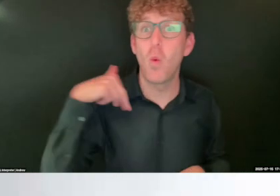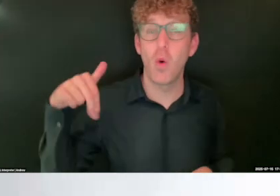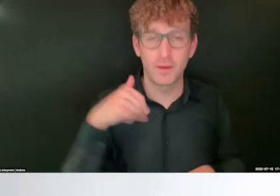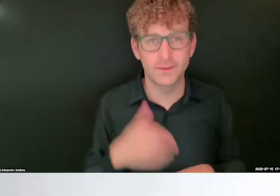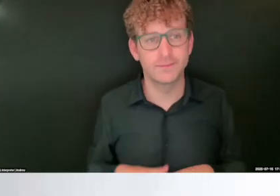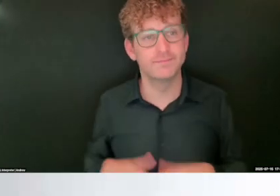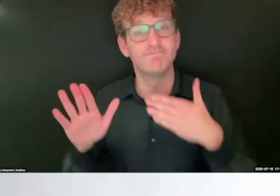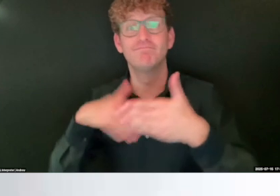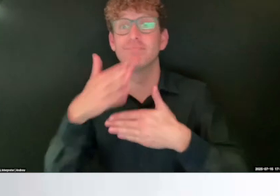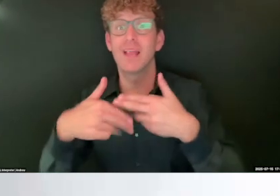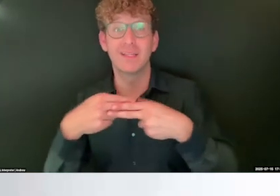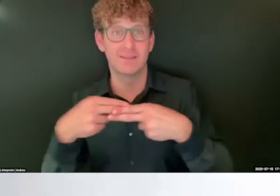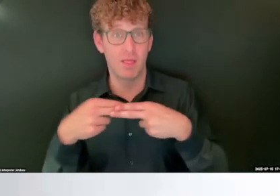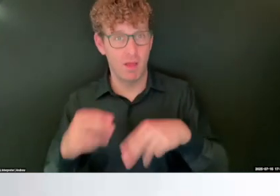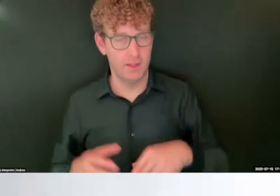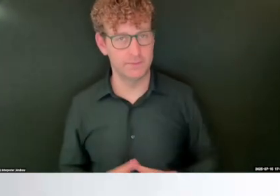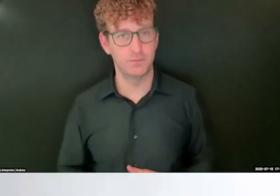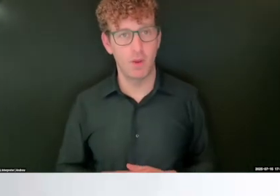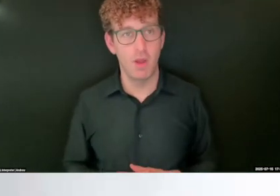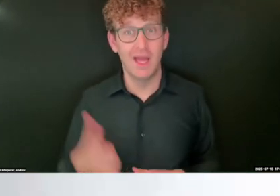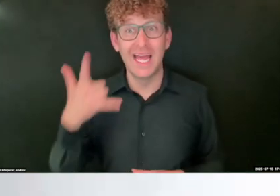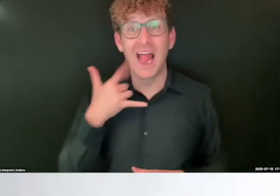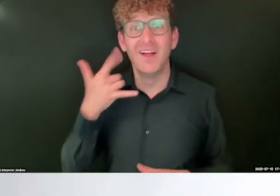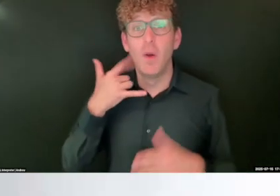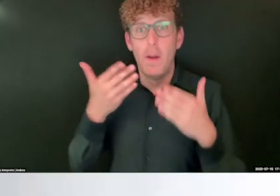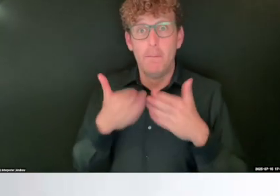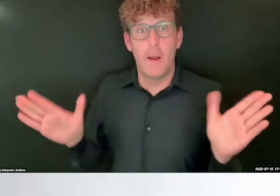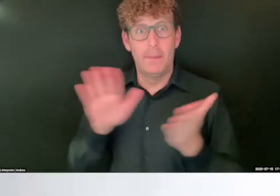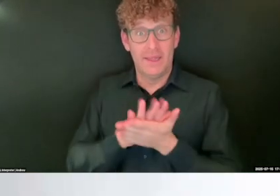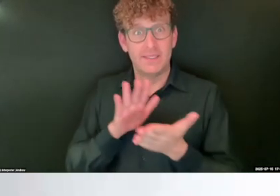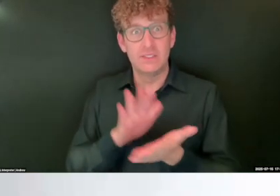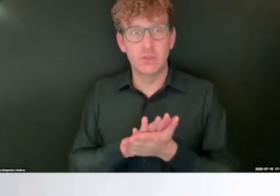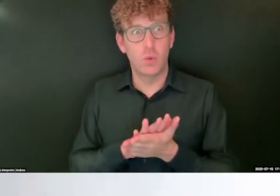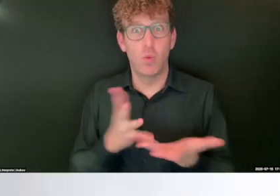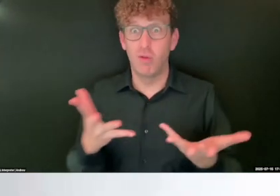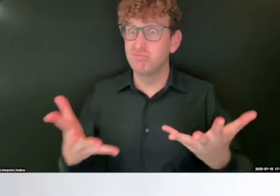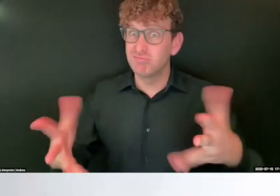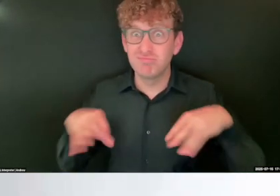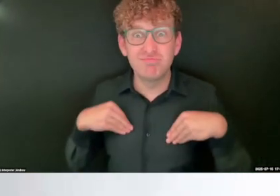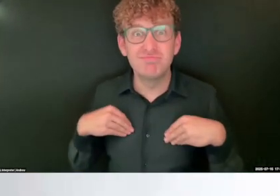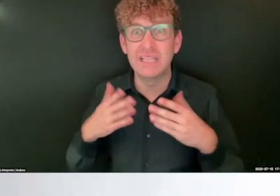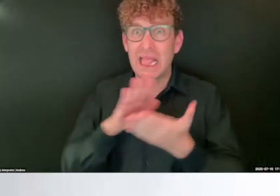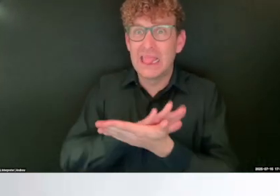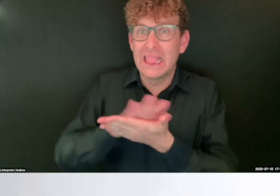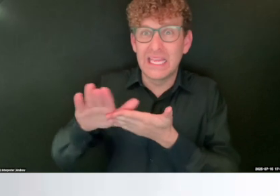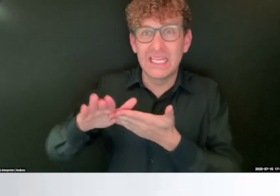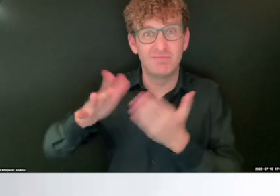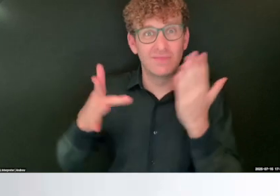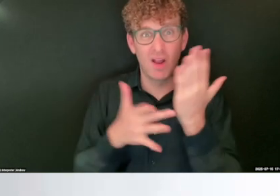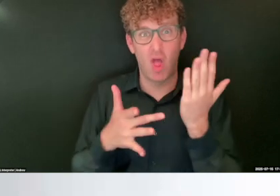California public school districts are embracing clean technologies, supported by workforce training and student engagement